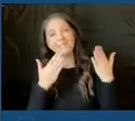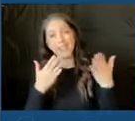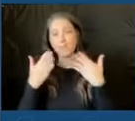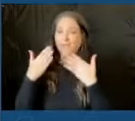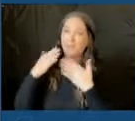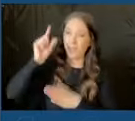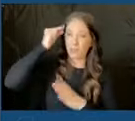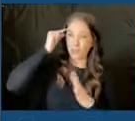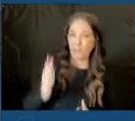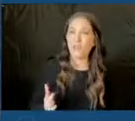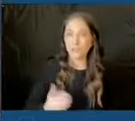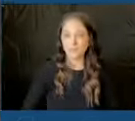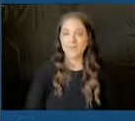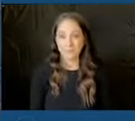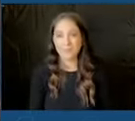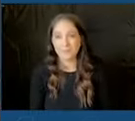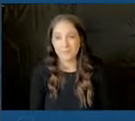Governor.